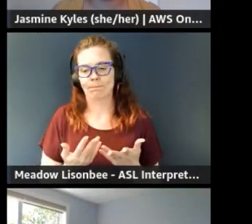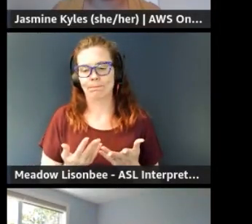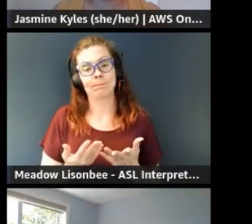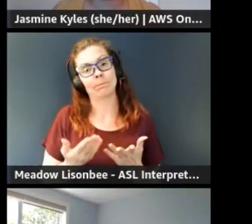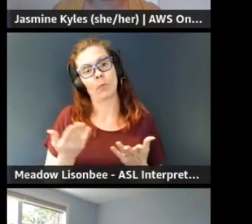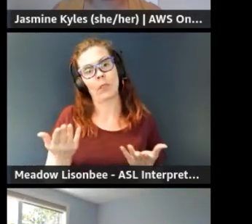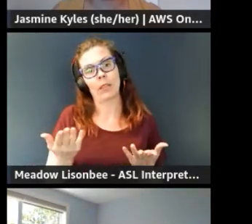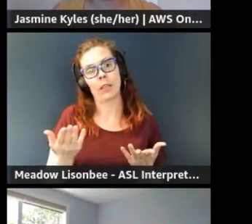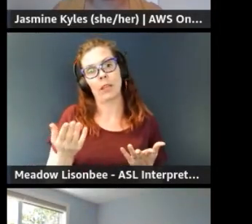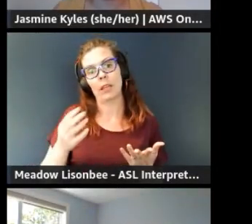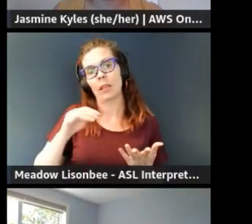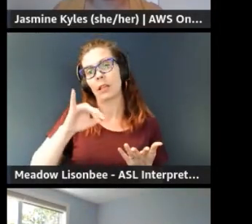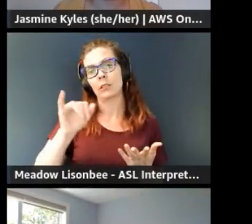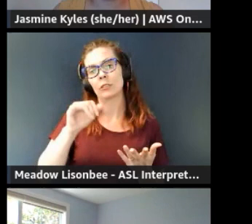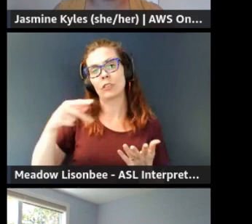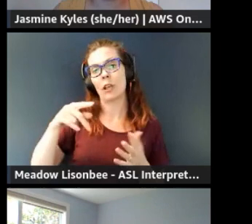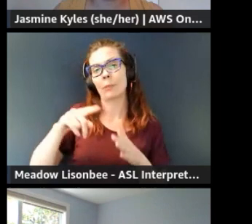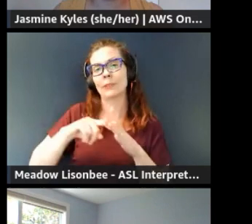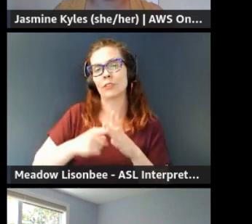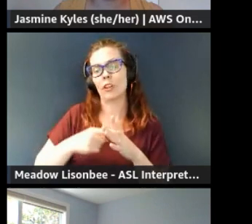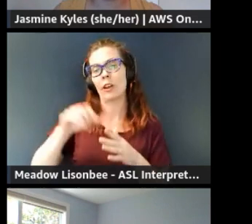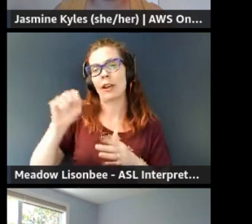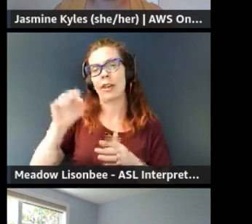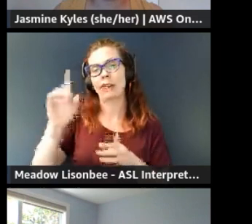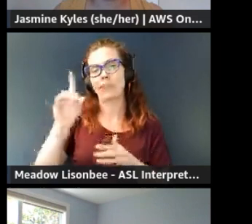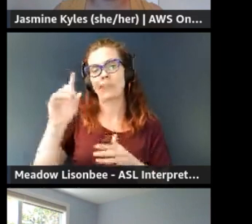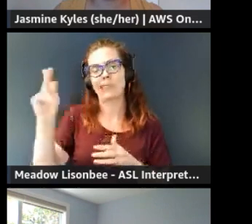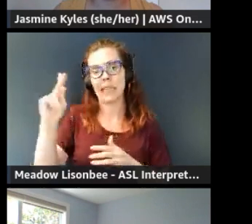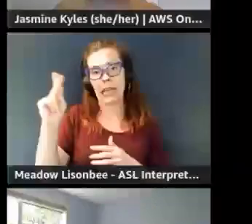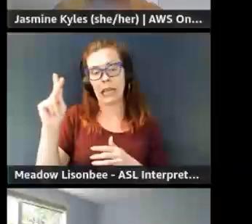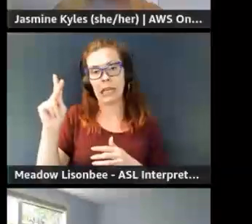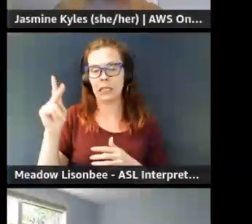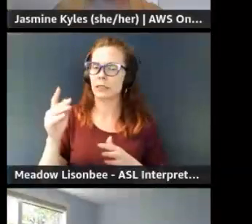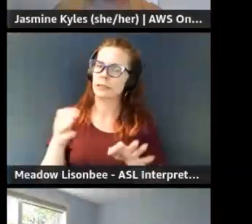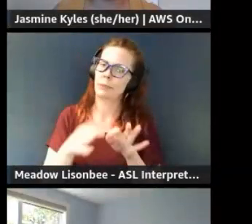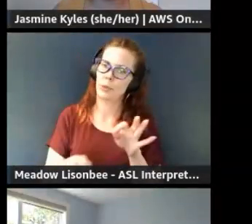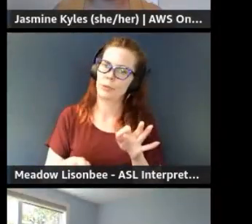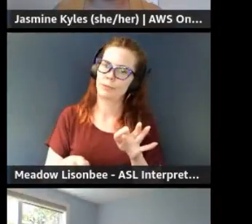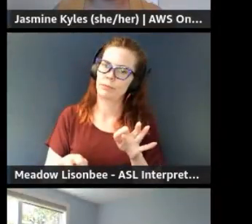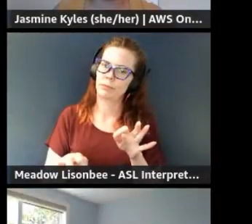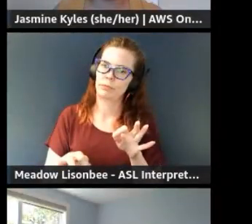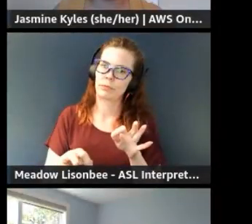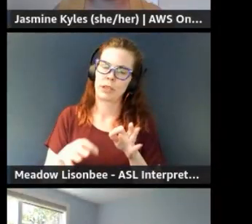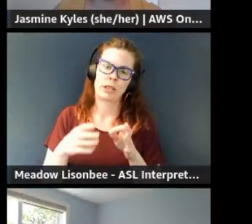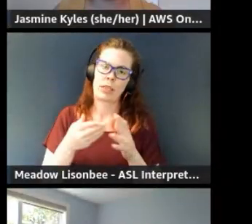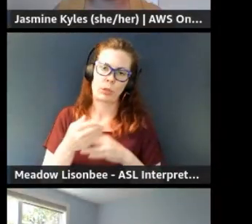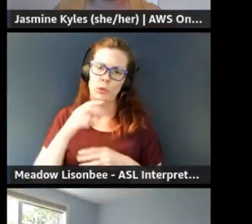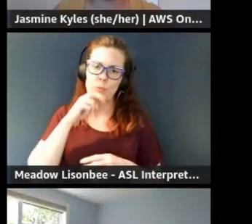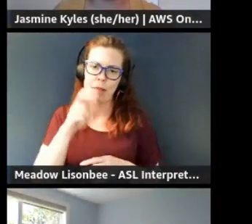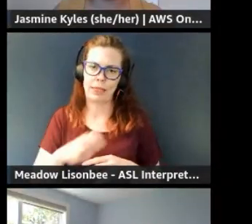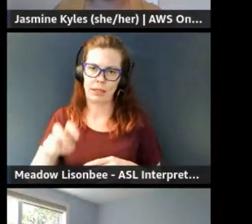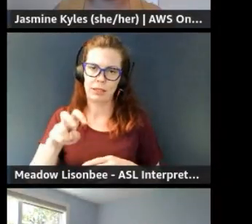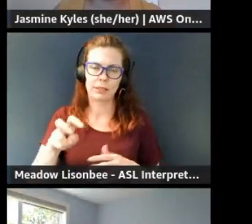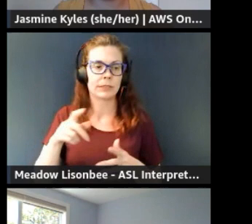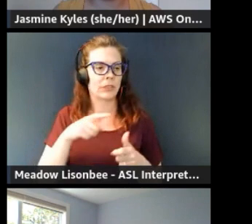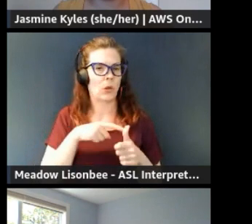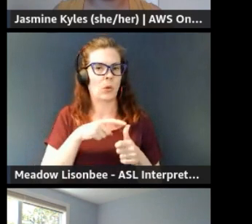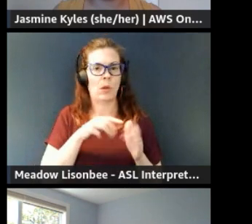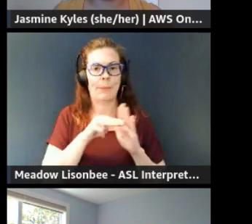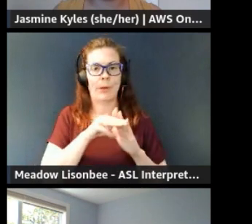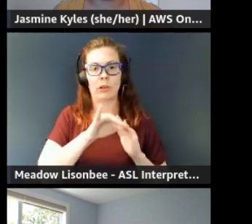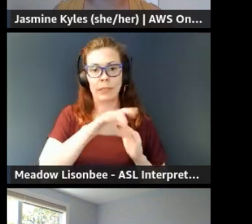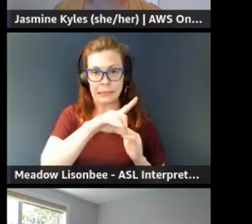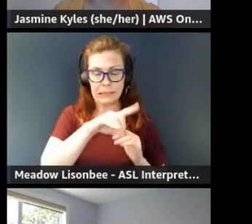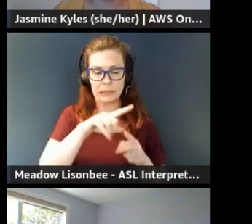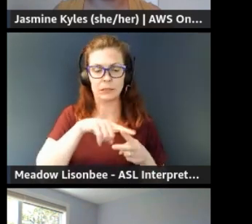the JumpStart SDK is very simple through Python. So all you need is your model ID,